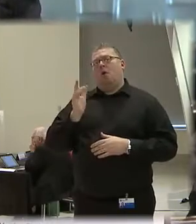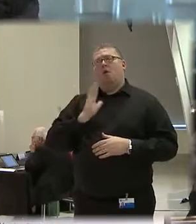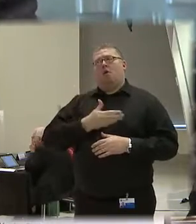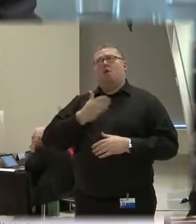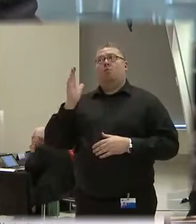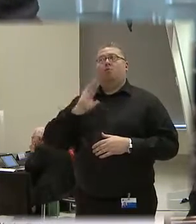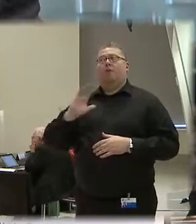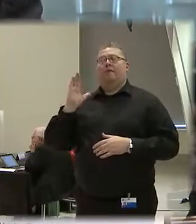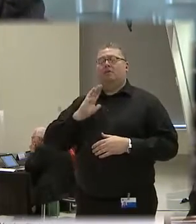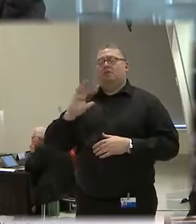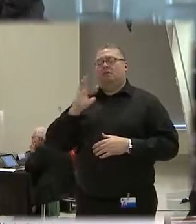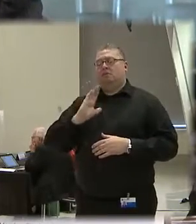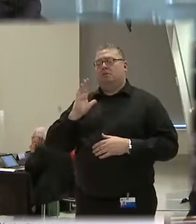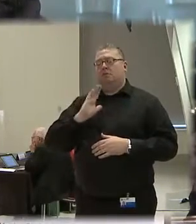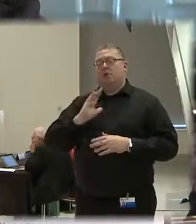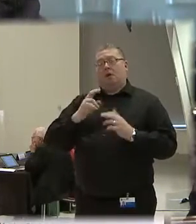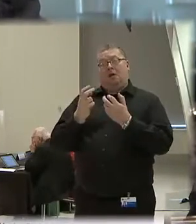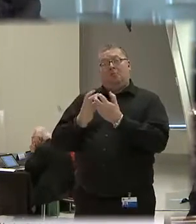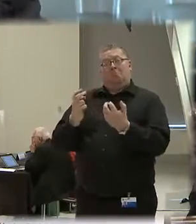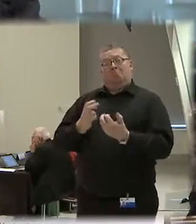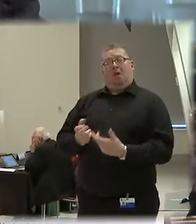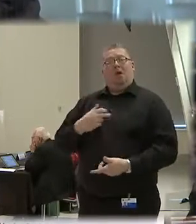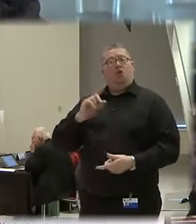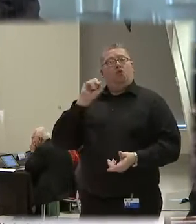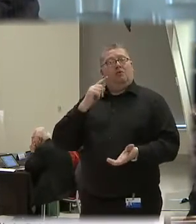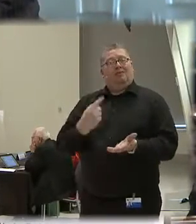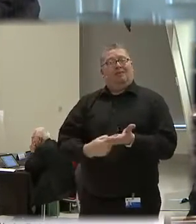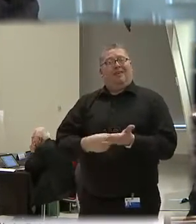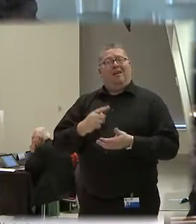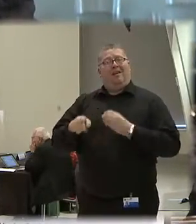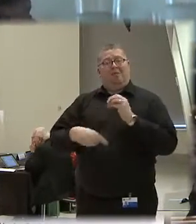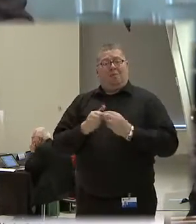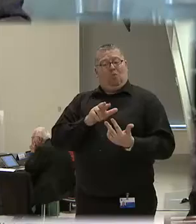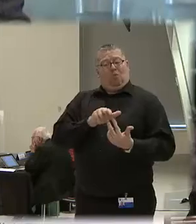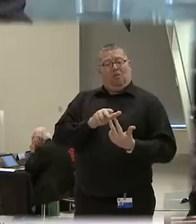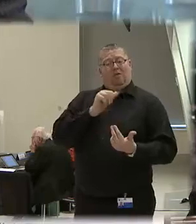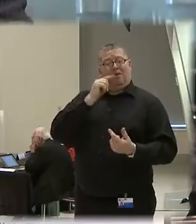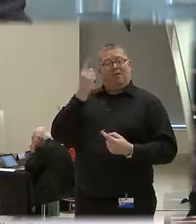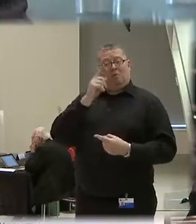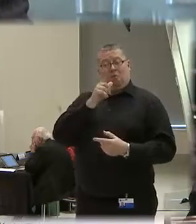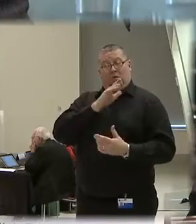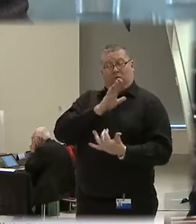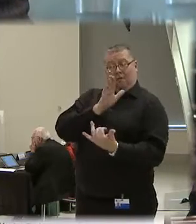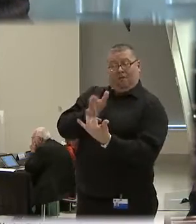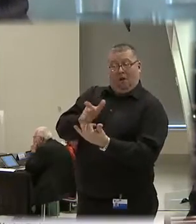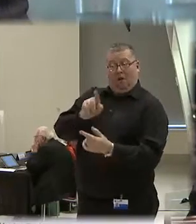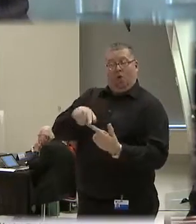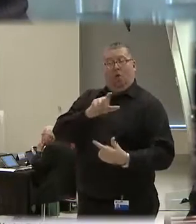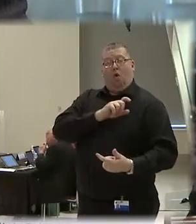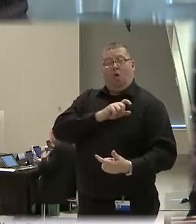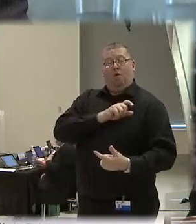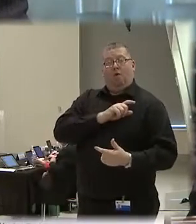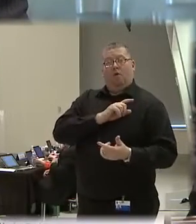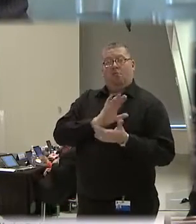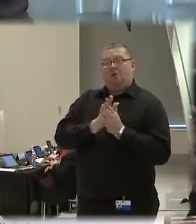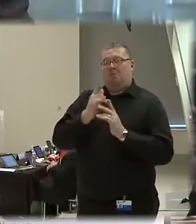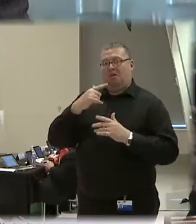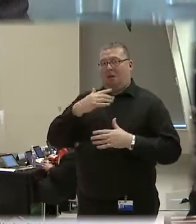previous panels, I heard the discussion about whether or not somebody intervenes when an officer is getting too